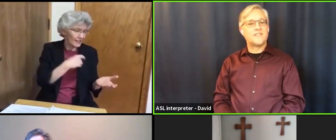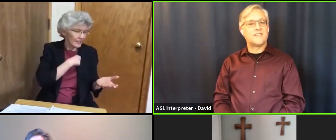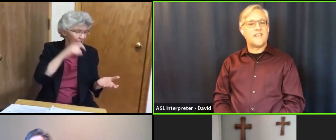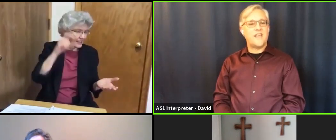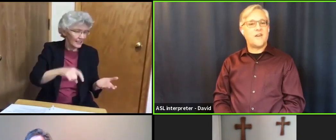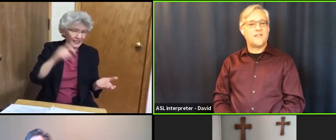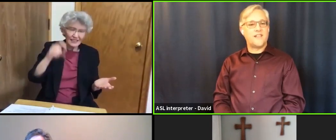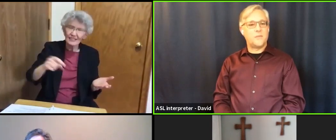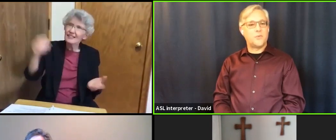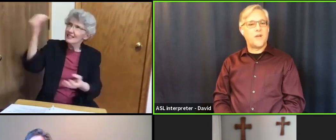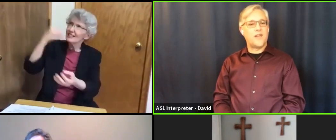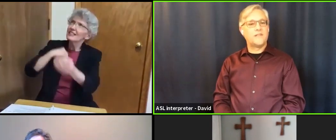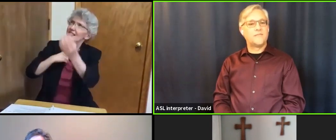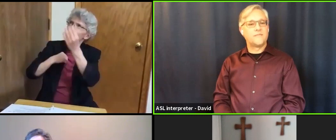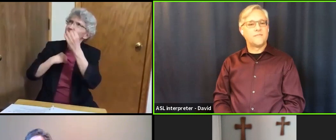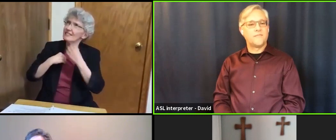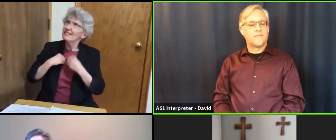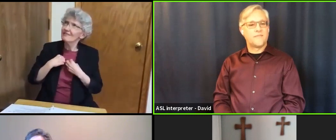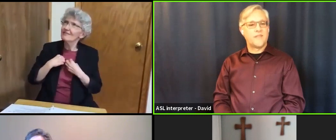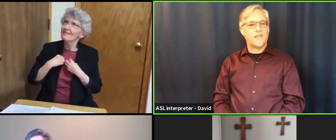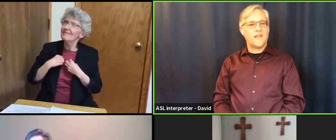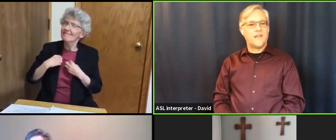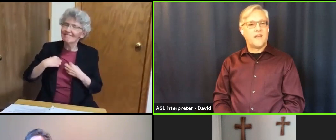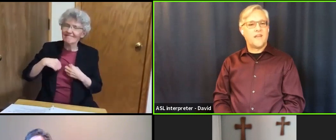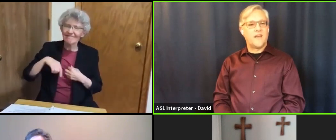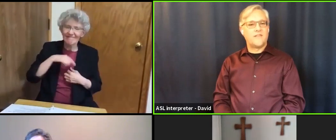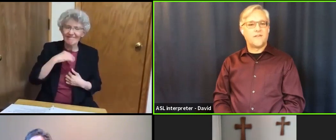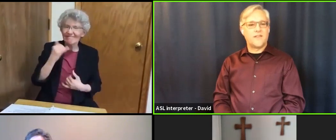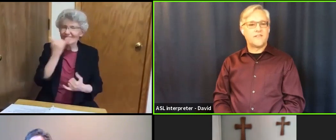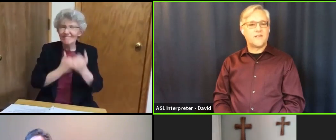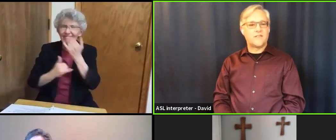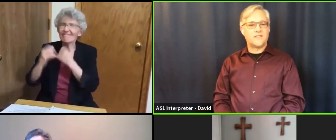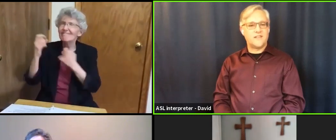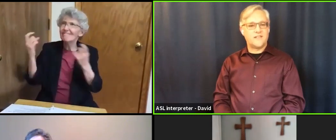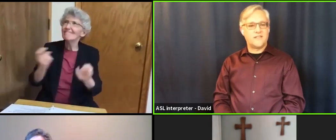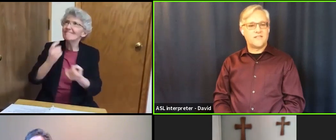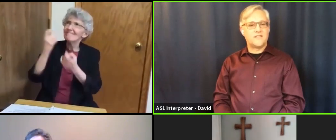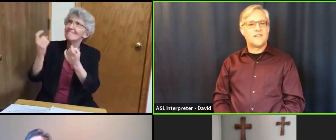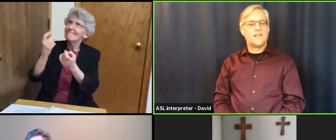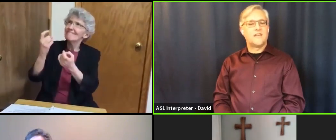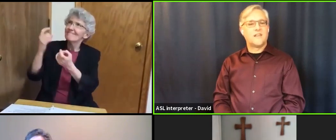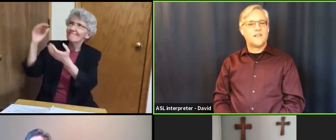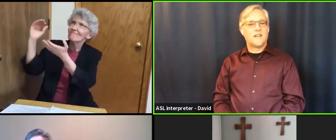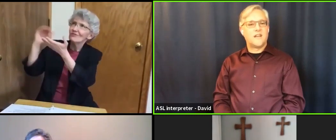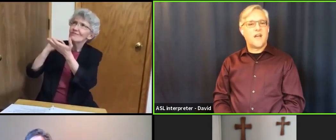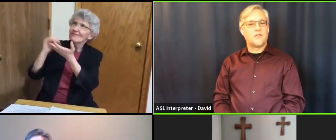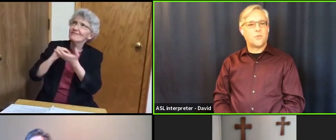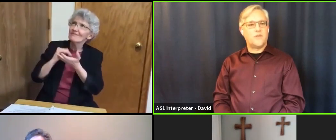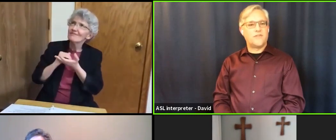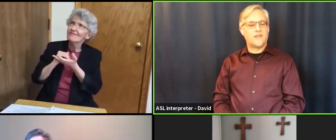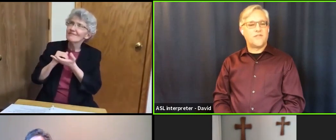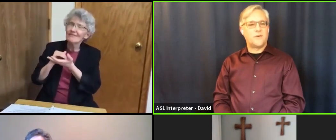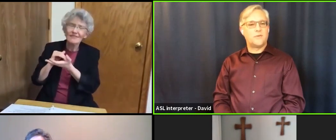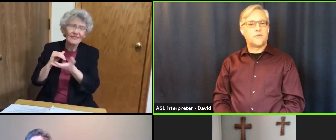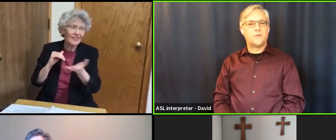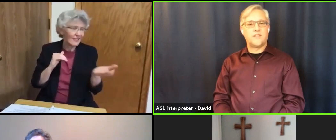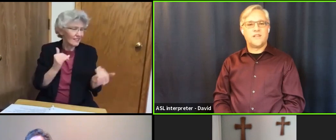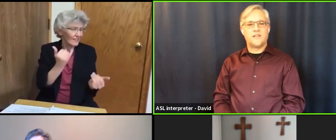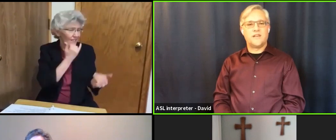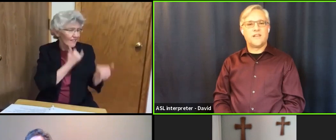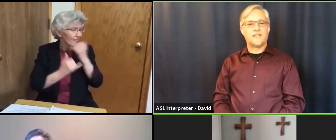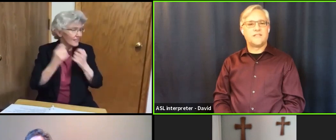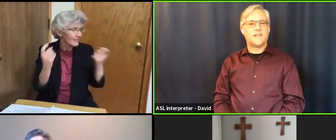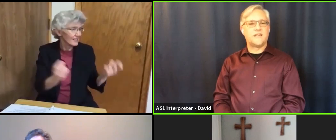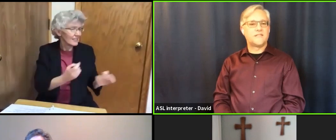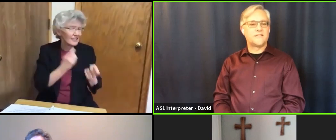Give us this day our daily bread, and forgive us our sins, as we forgive those who